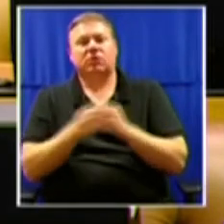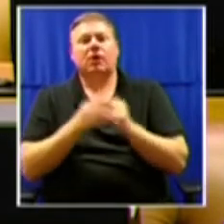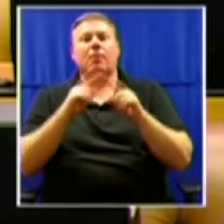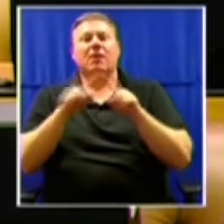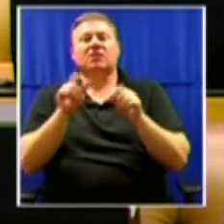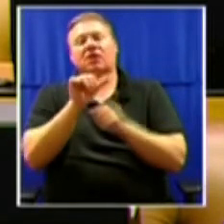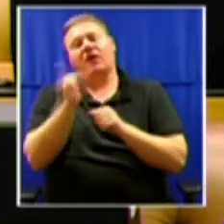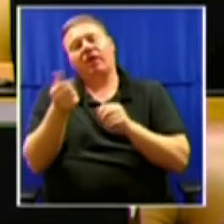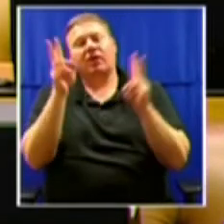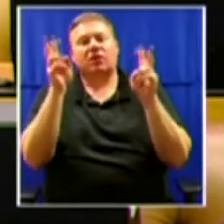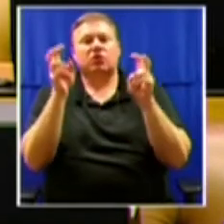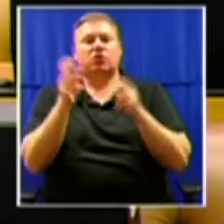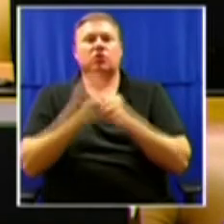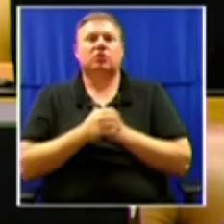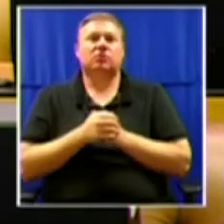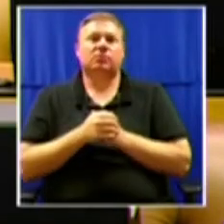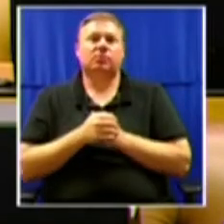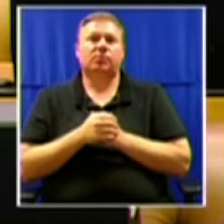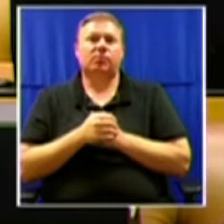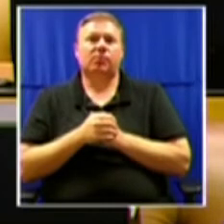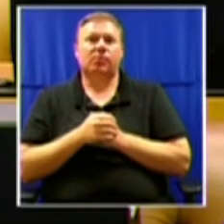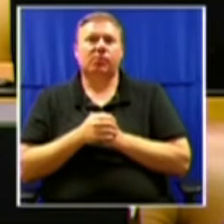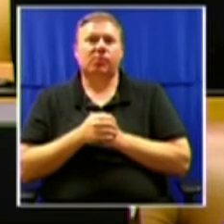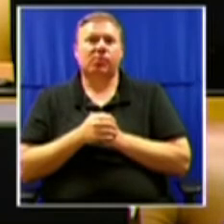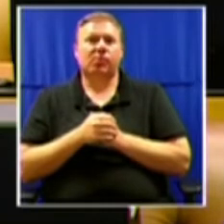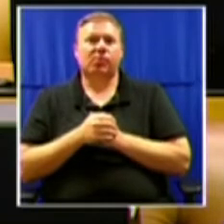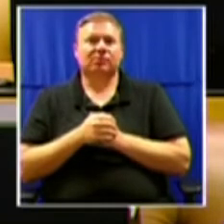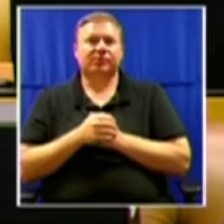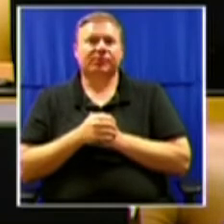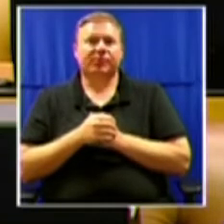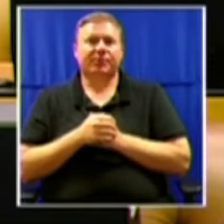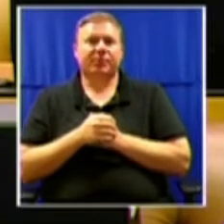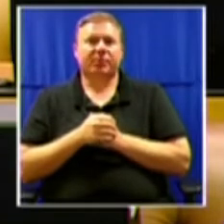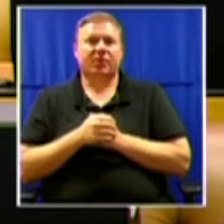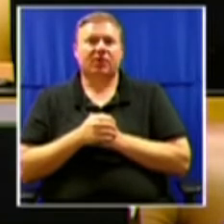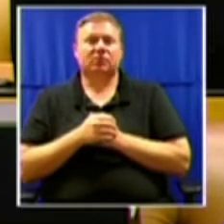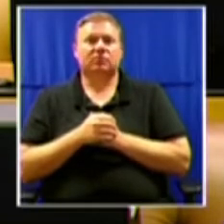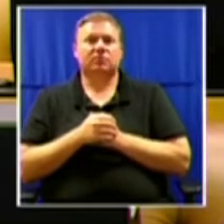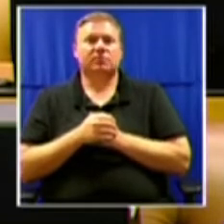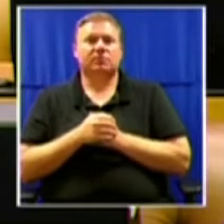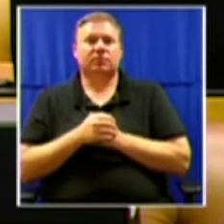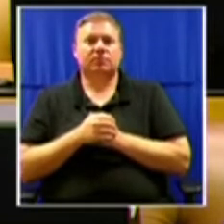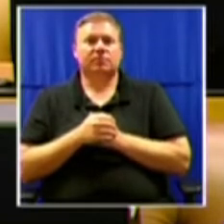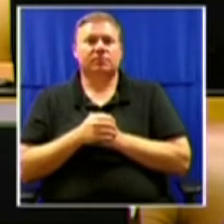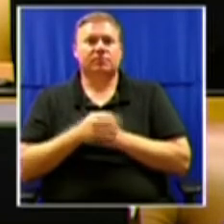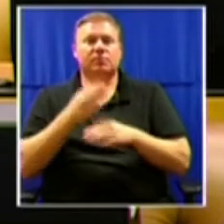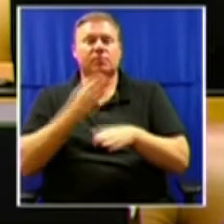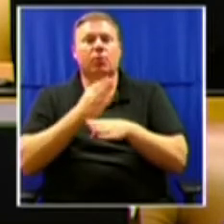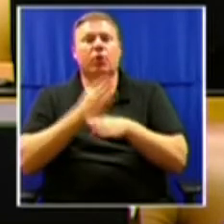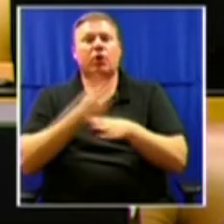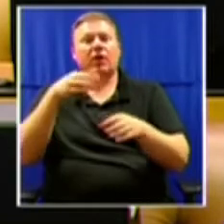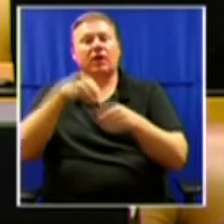issue, Chairperson, is that we work in the whole chain